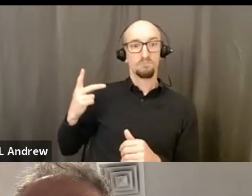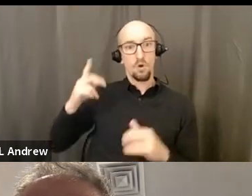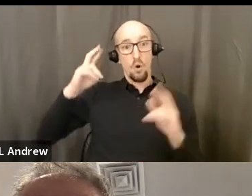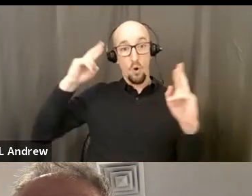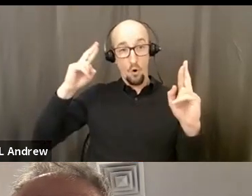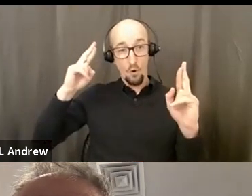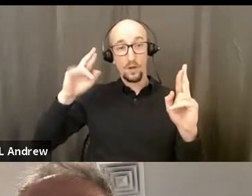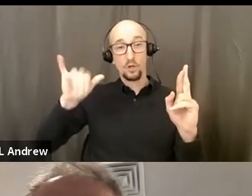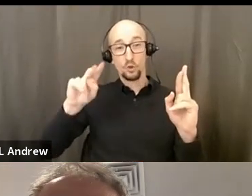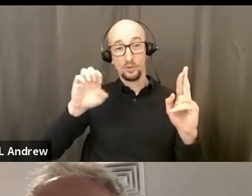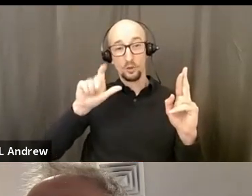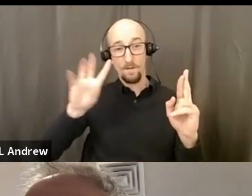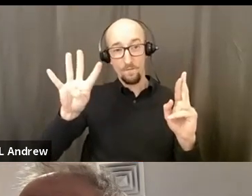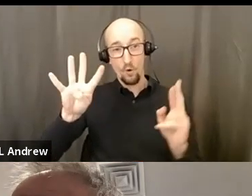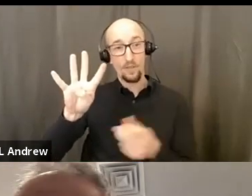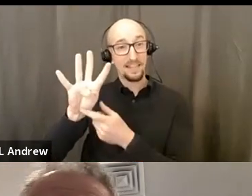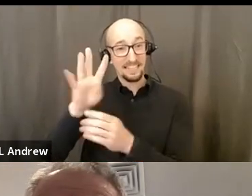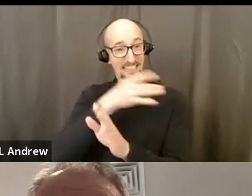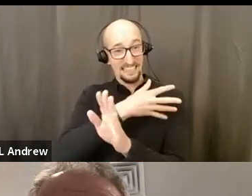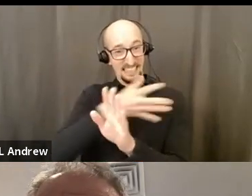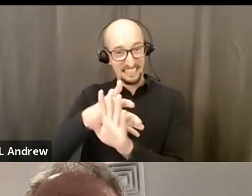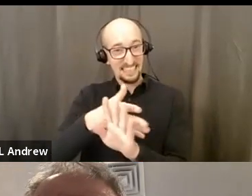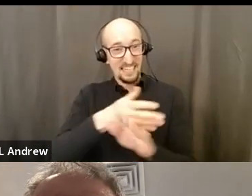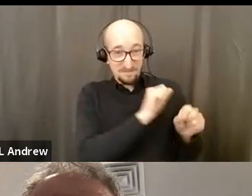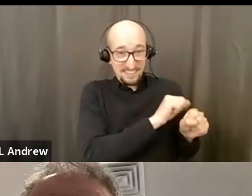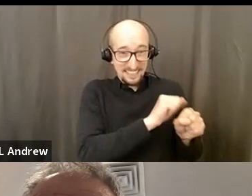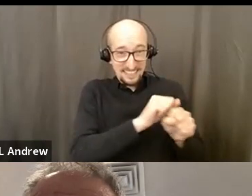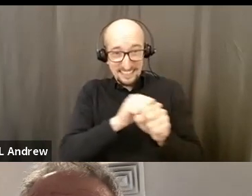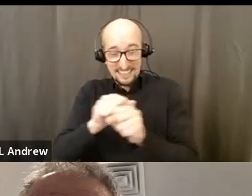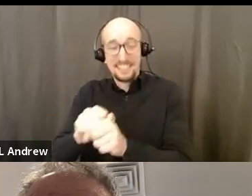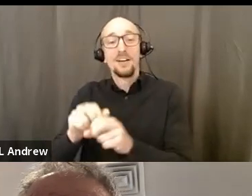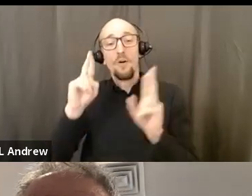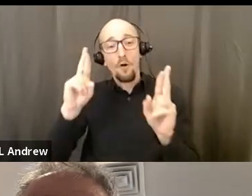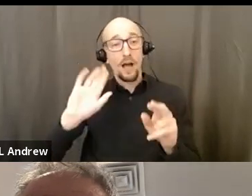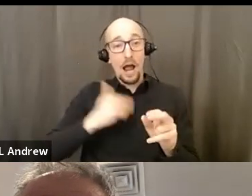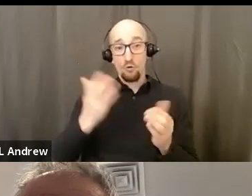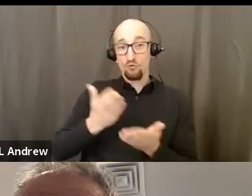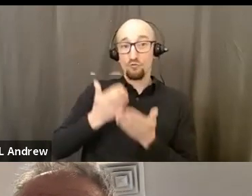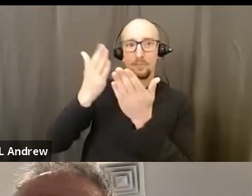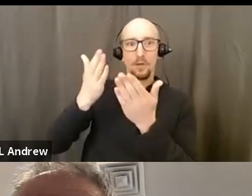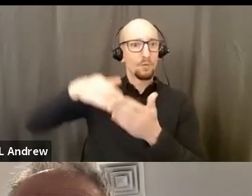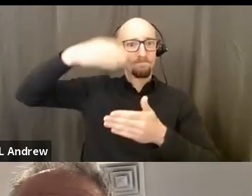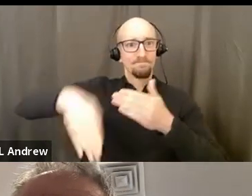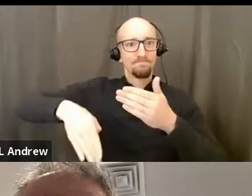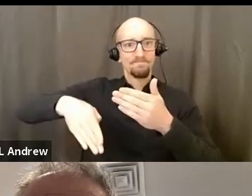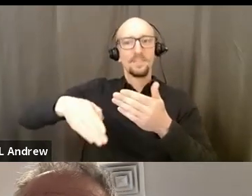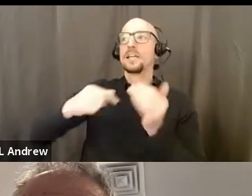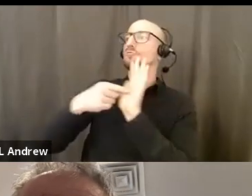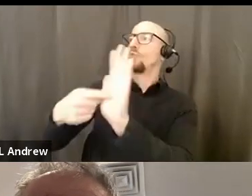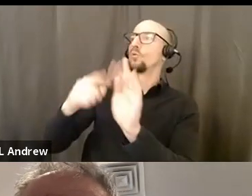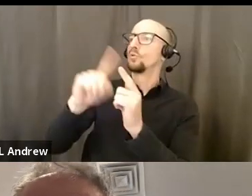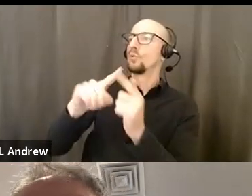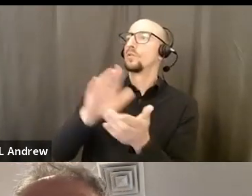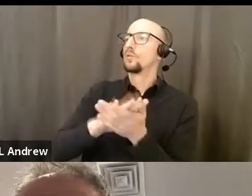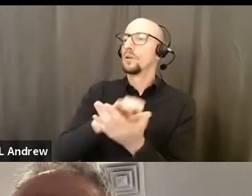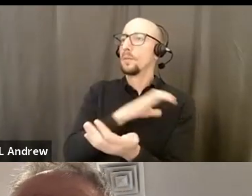we'll have finalized our recommendations to present to the school committee, either by